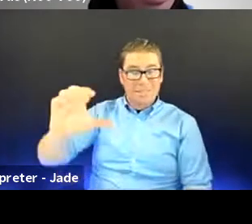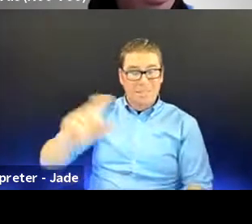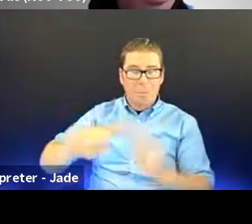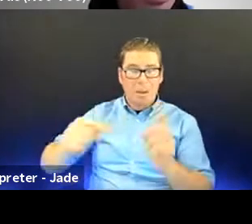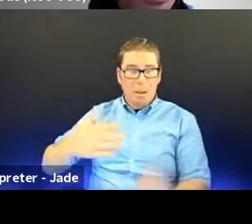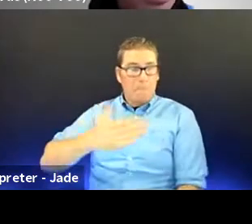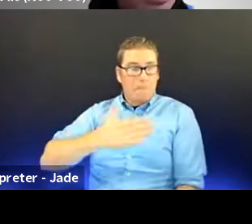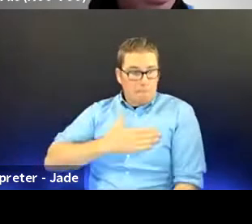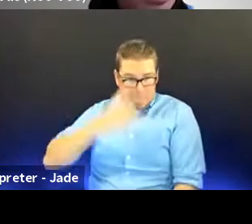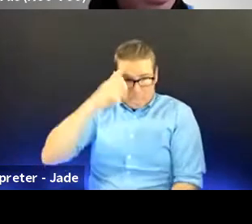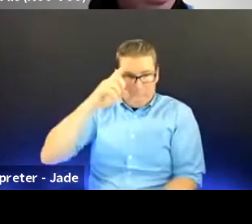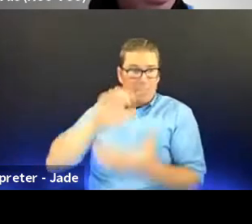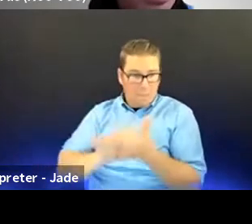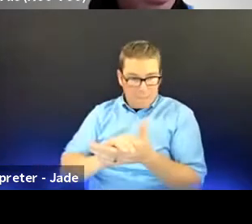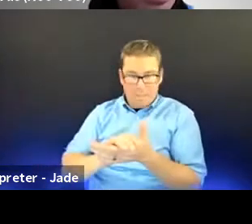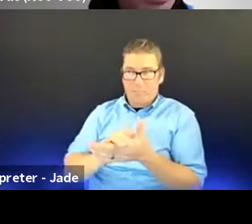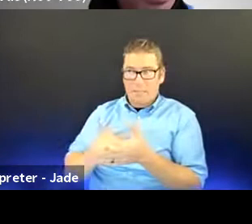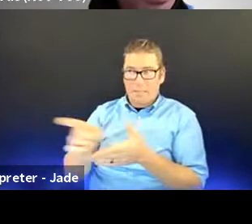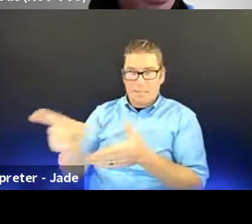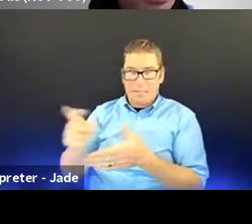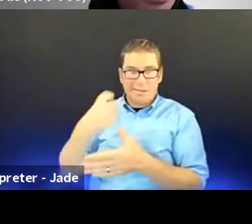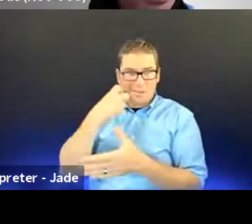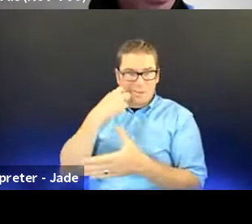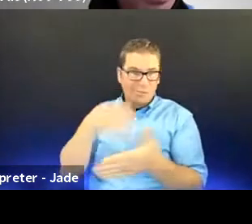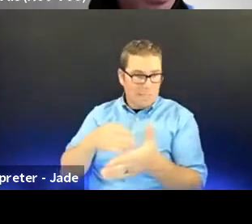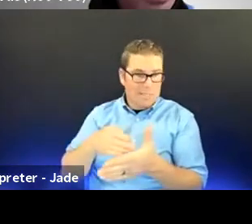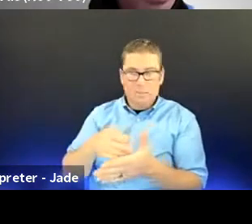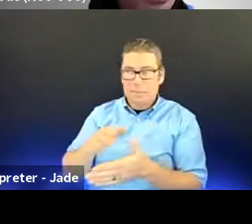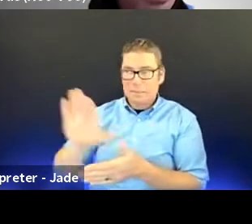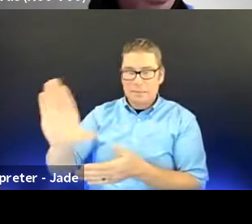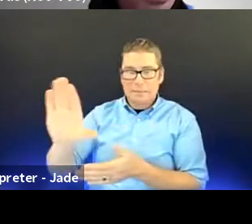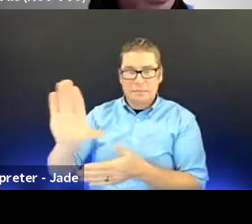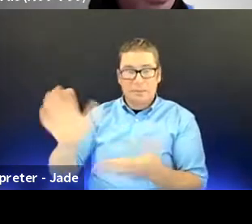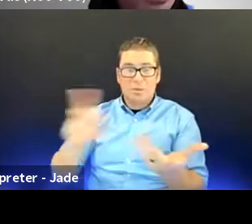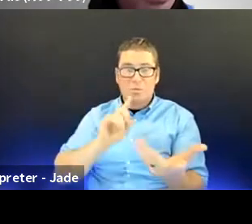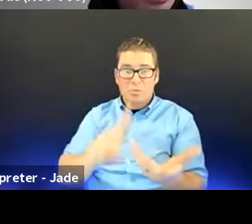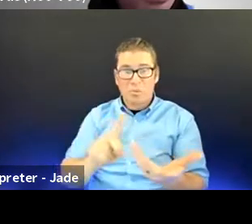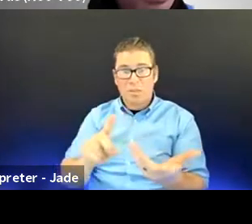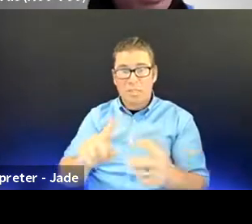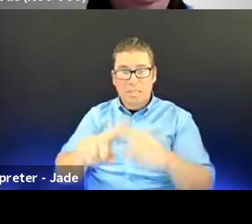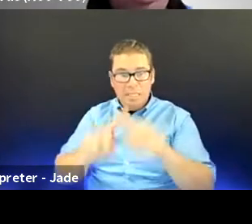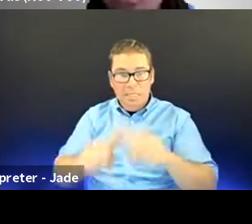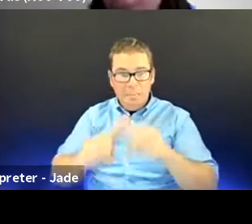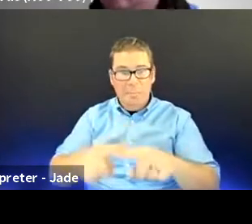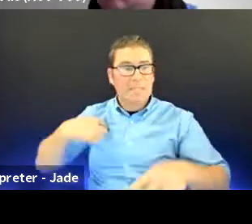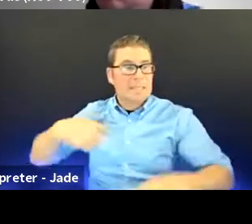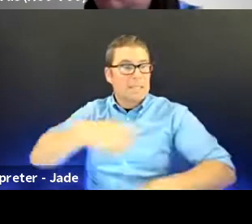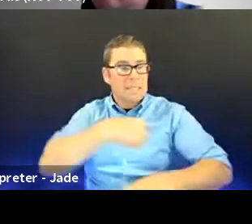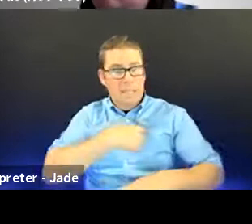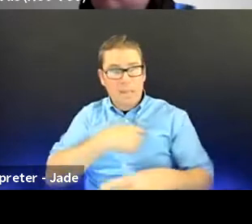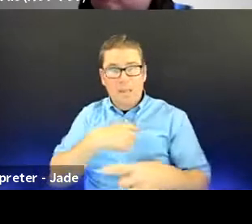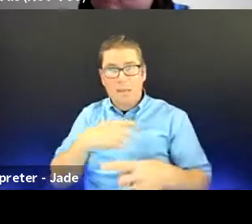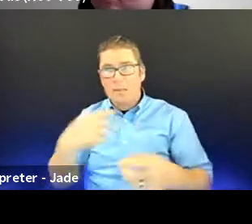And so it's really up to all of us to get out there and educate the population on the